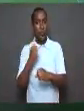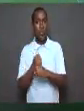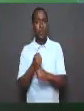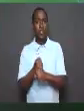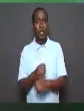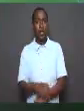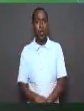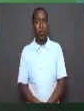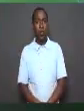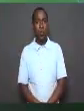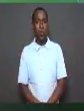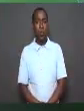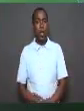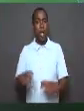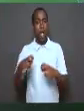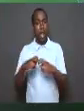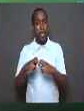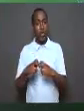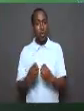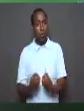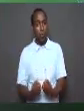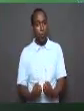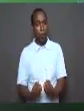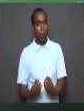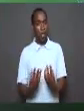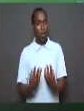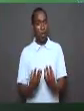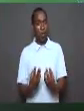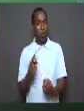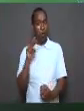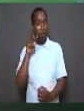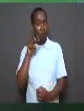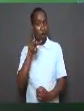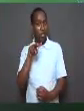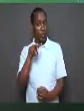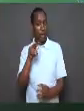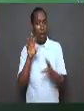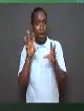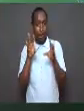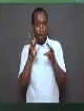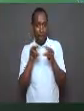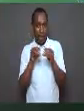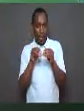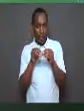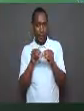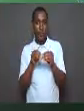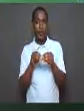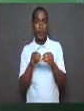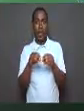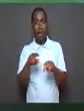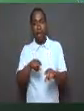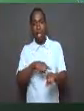by having electron beams focused by magnetic lenses.